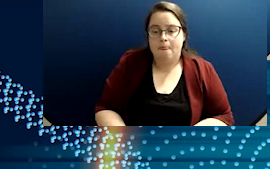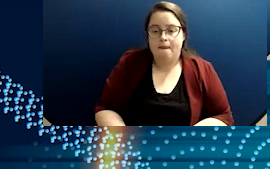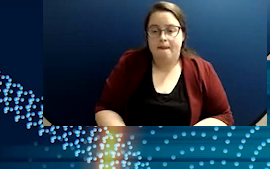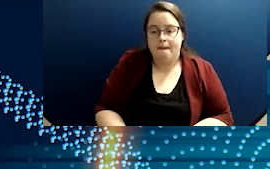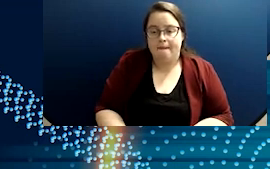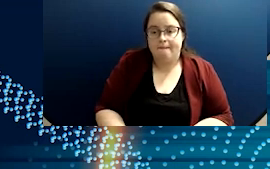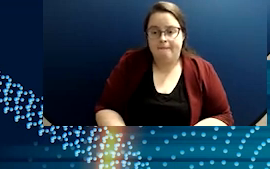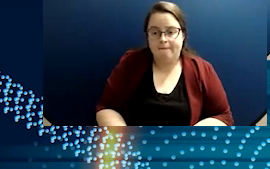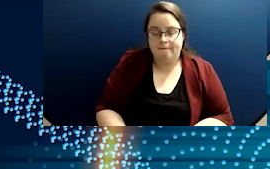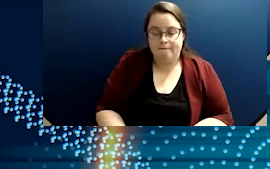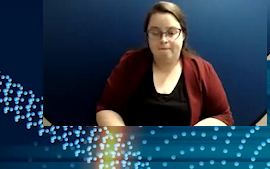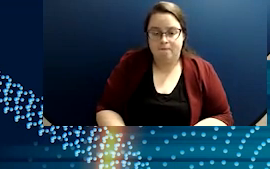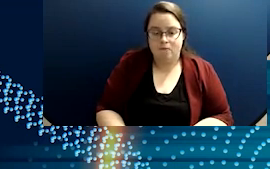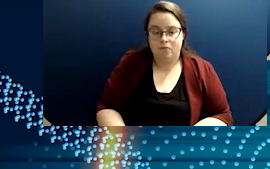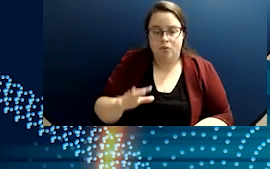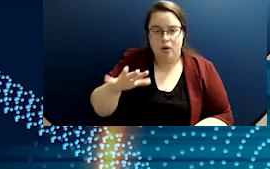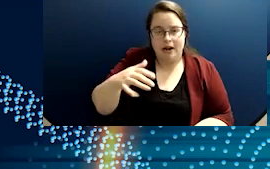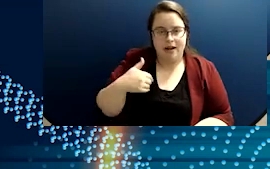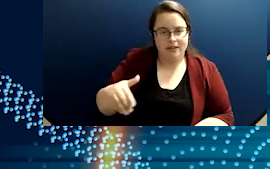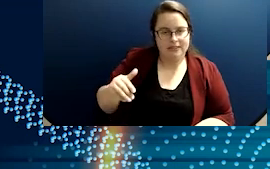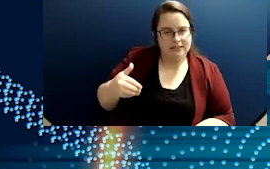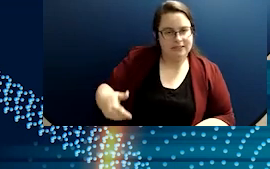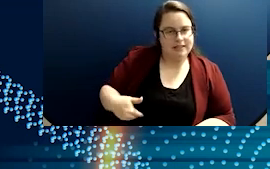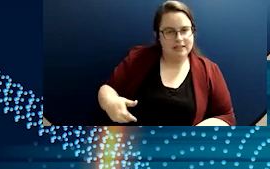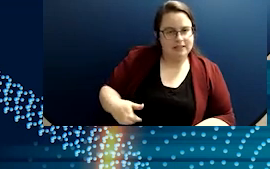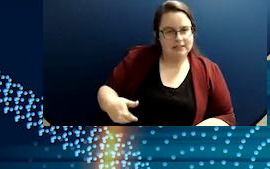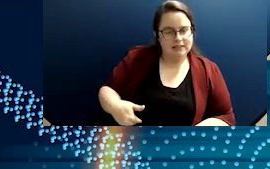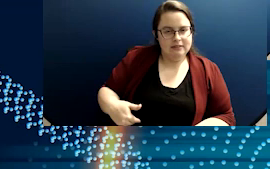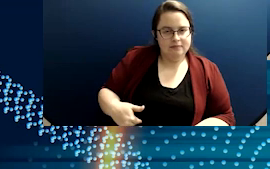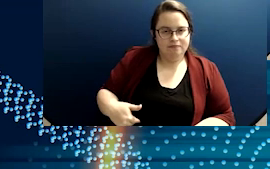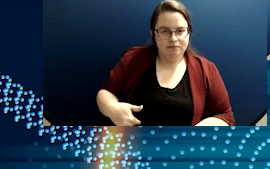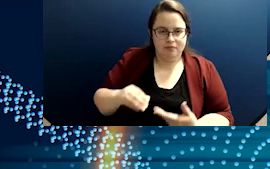It's like you kind of have a sense that these students are not,